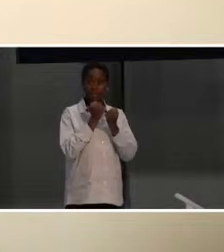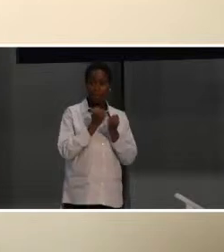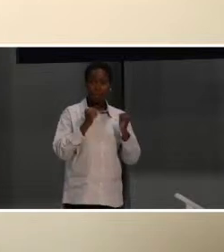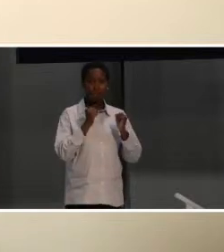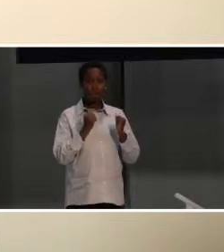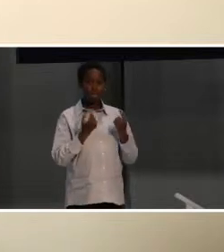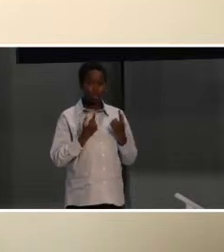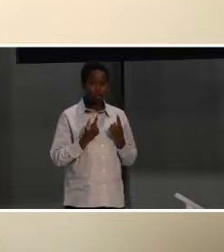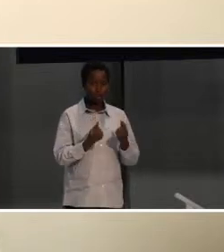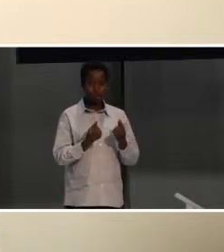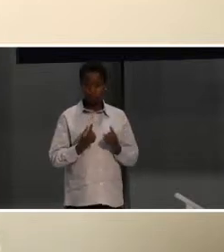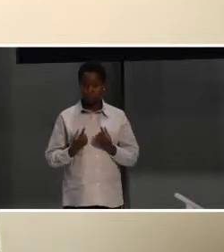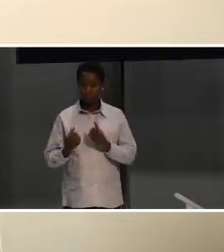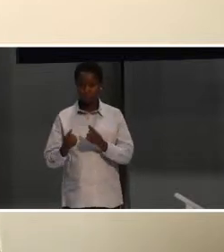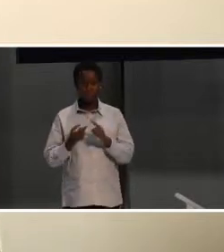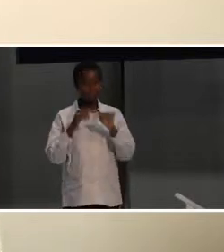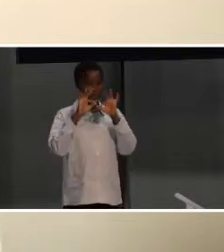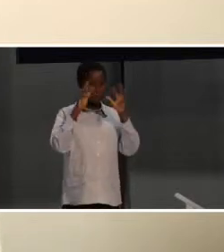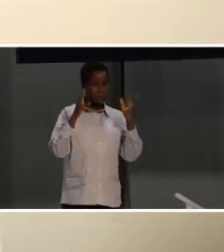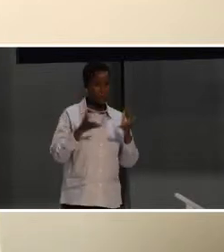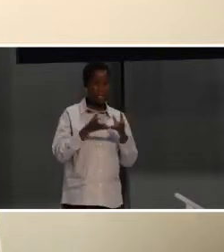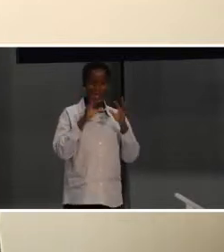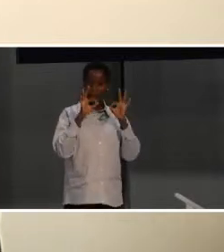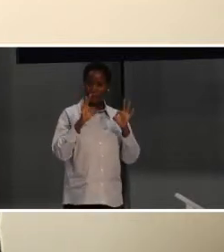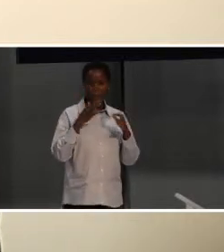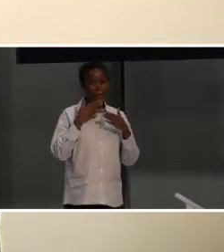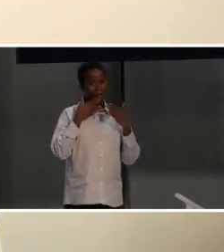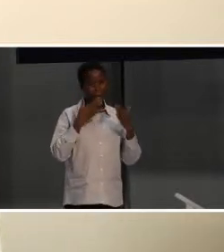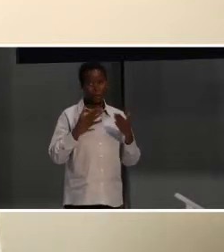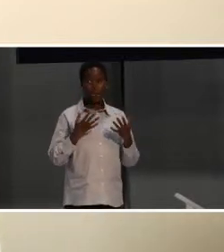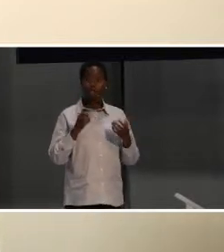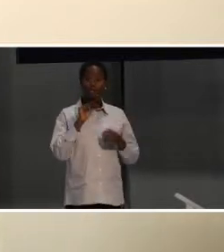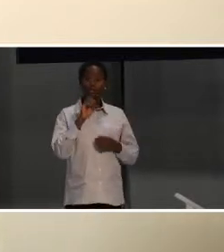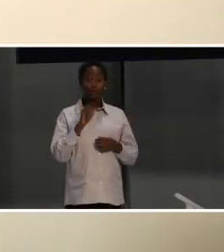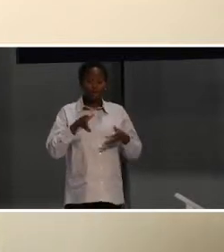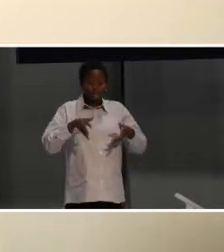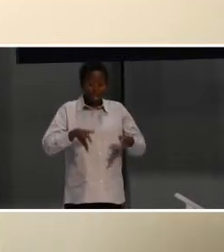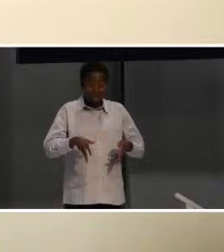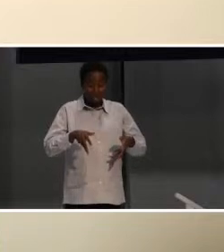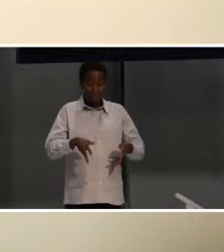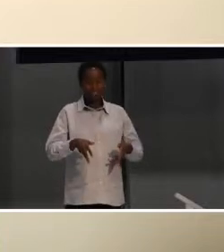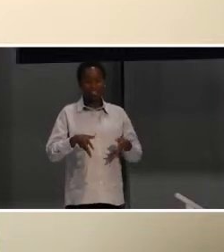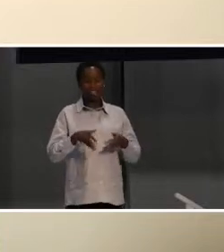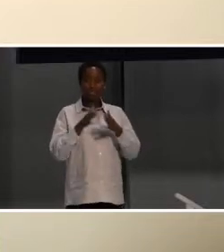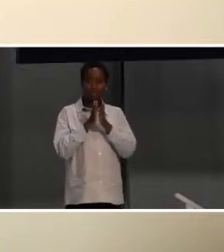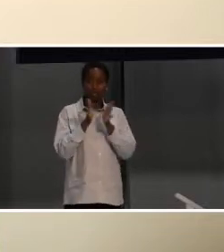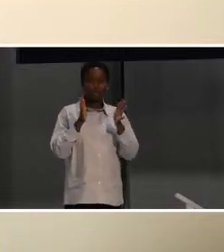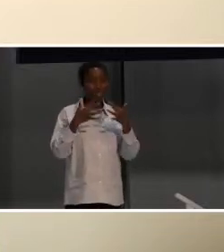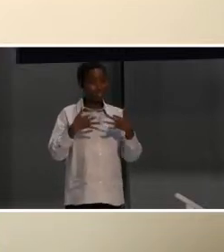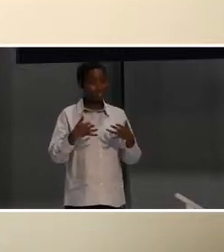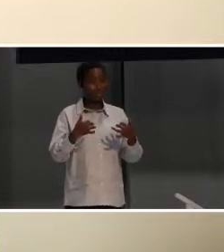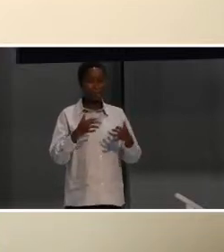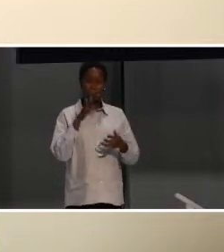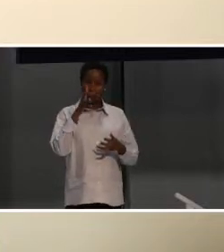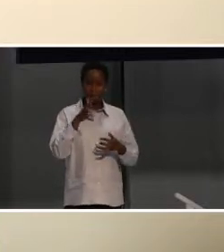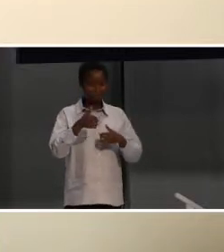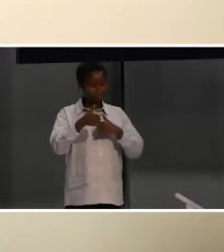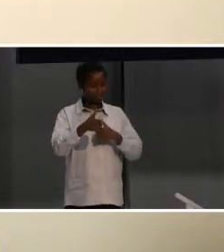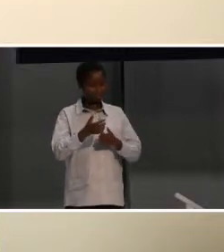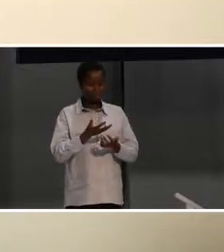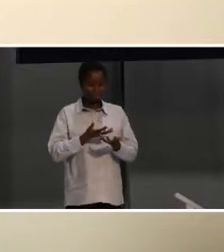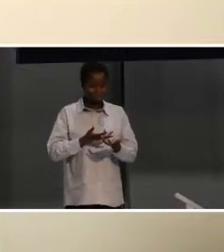around the world. This General Assembly will be deliberating on these threats